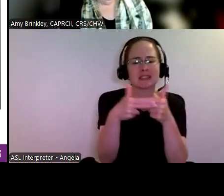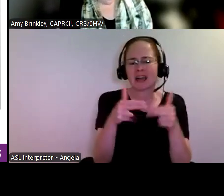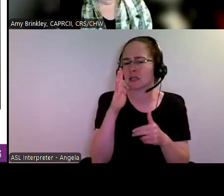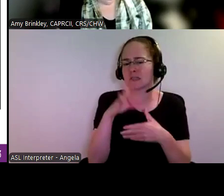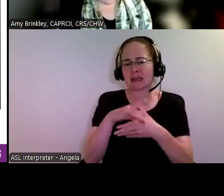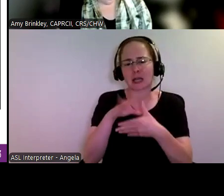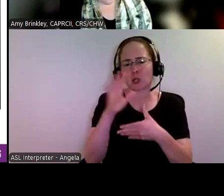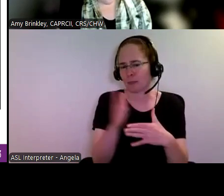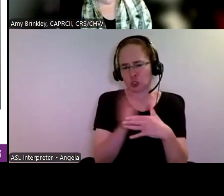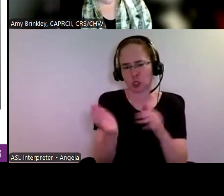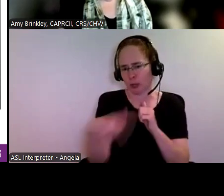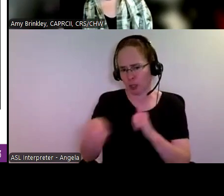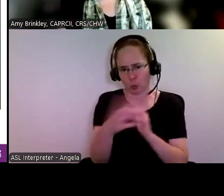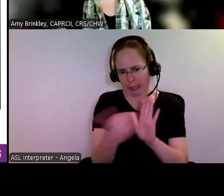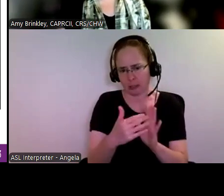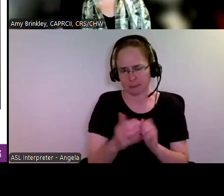again.